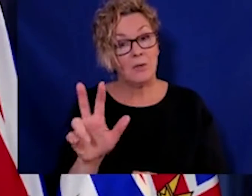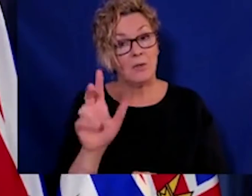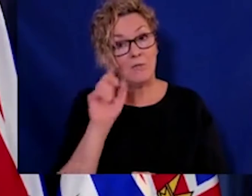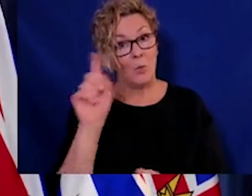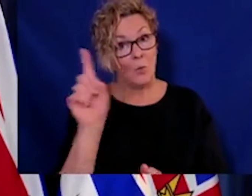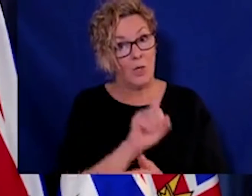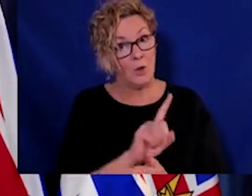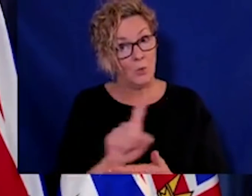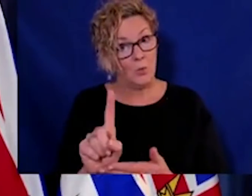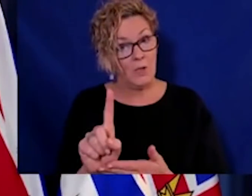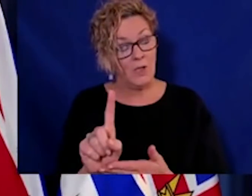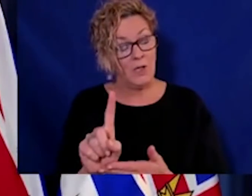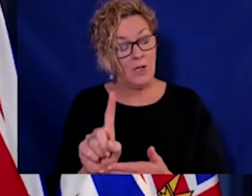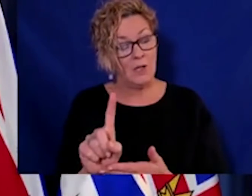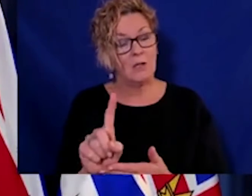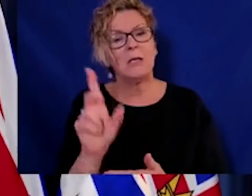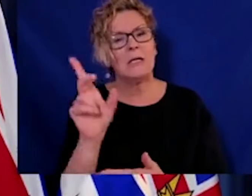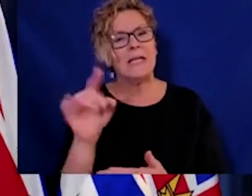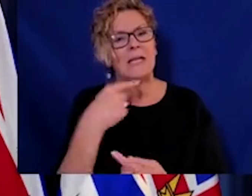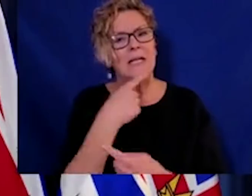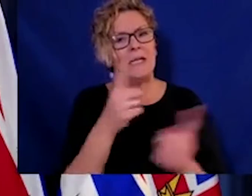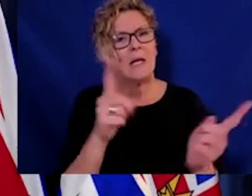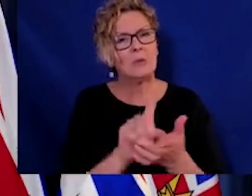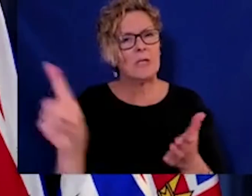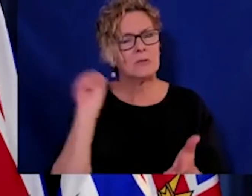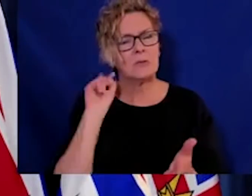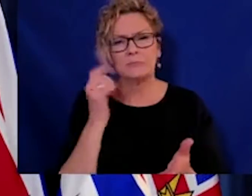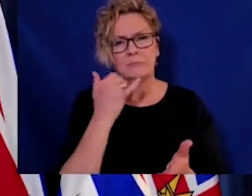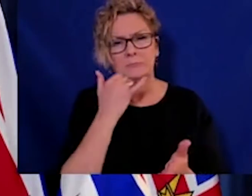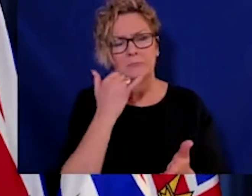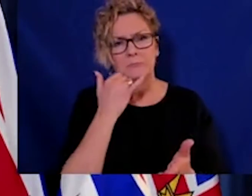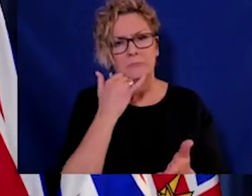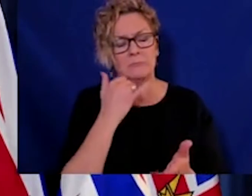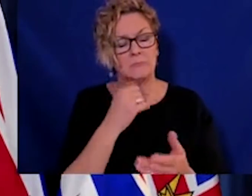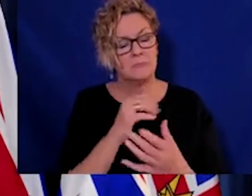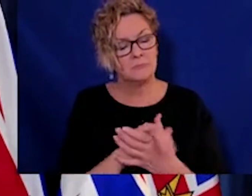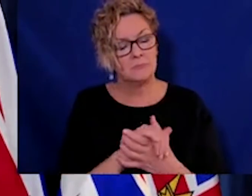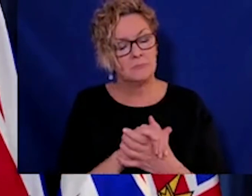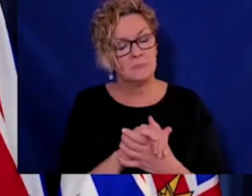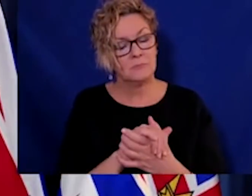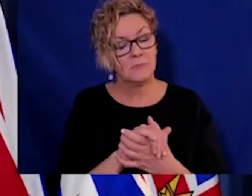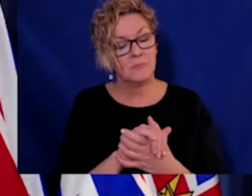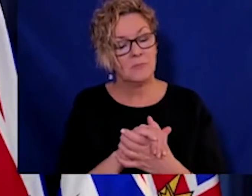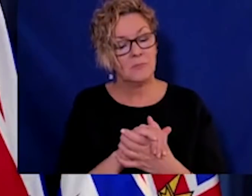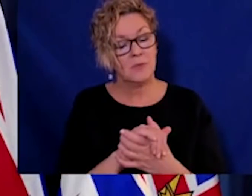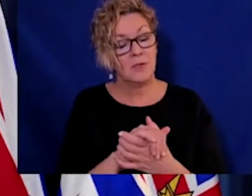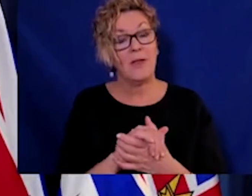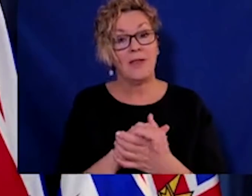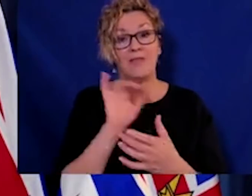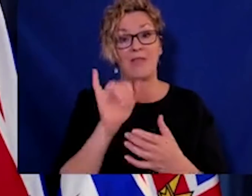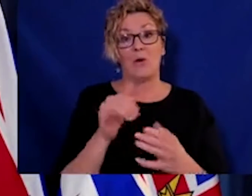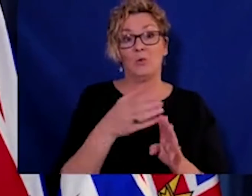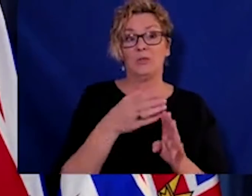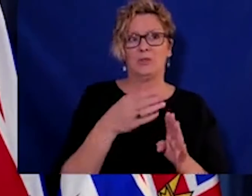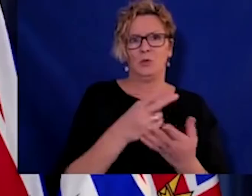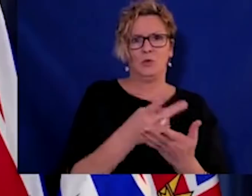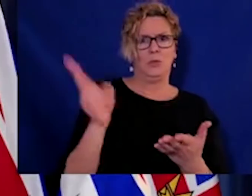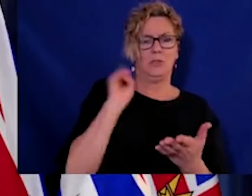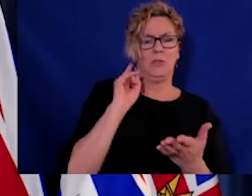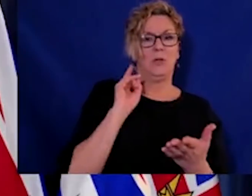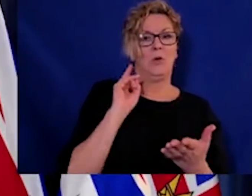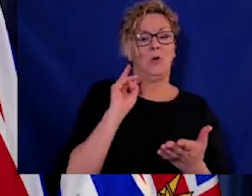5,793. So that's more than we announced in our preliminary numbers. This past week, we were reporting we completed